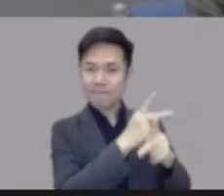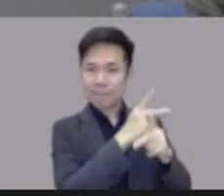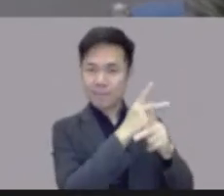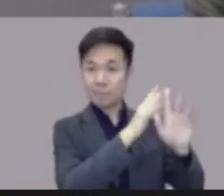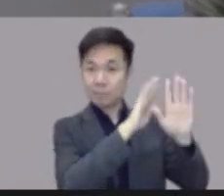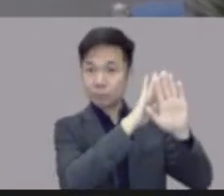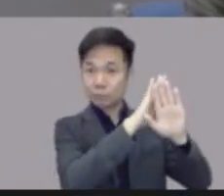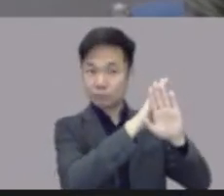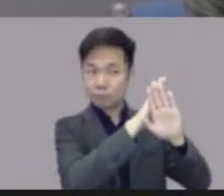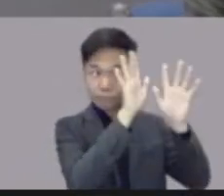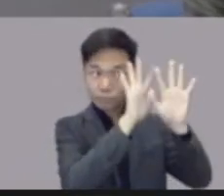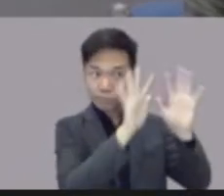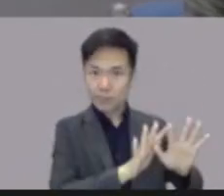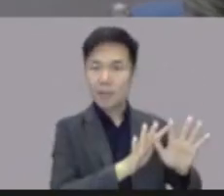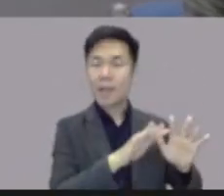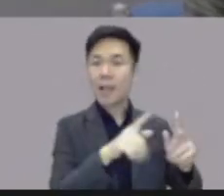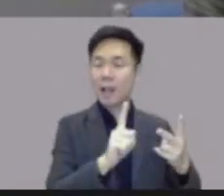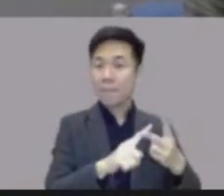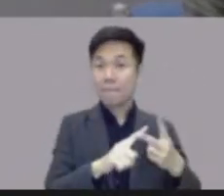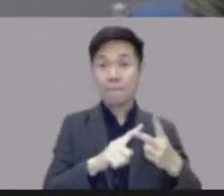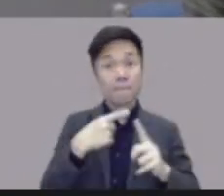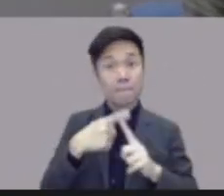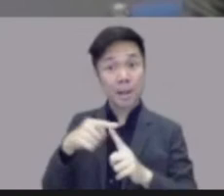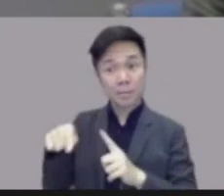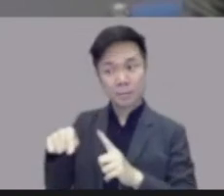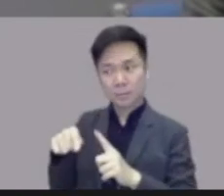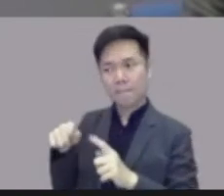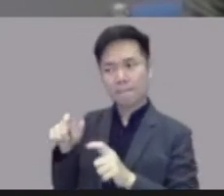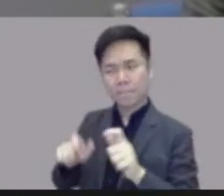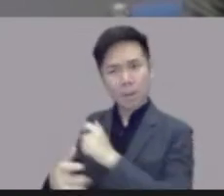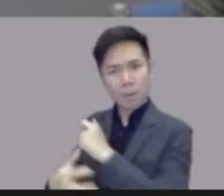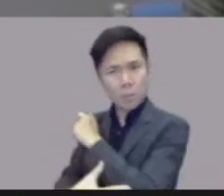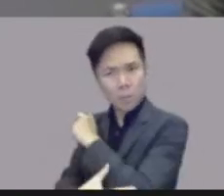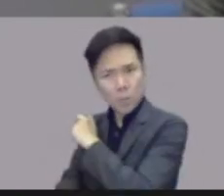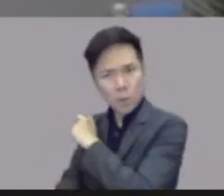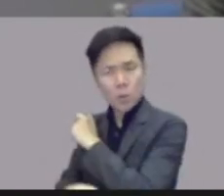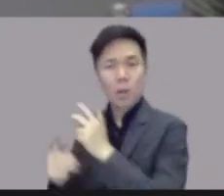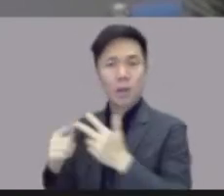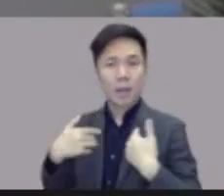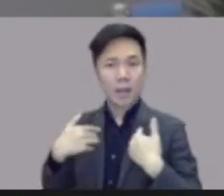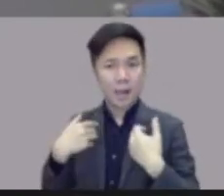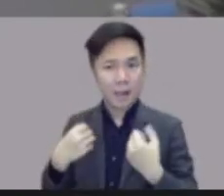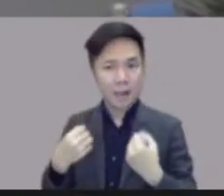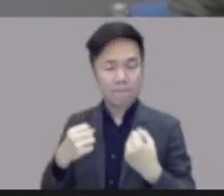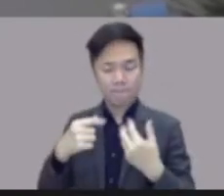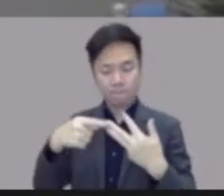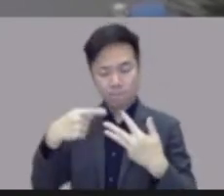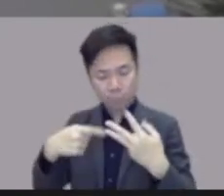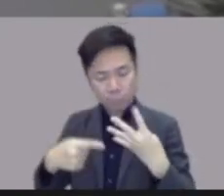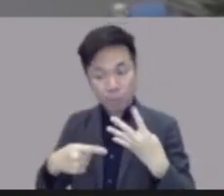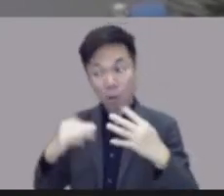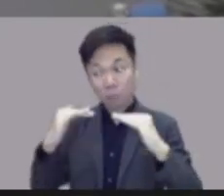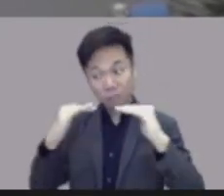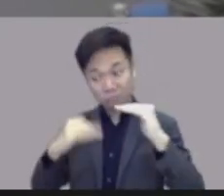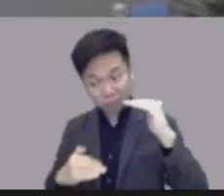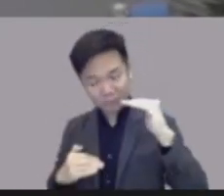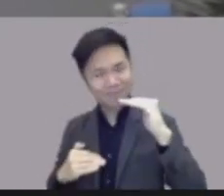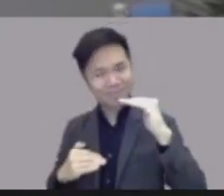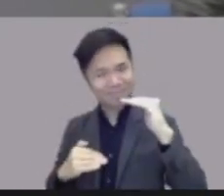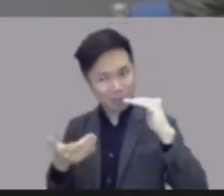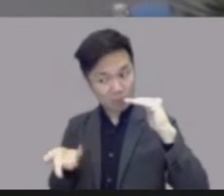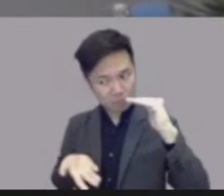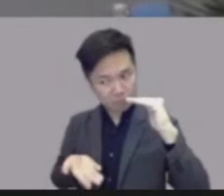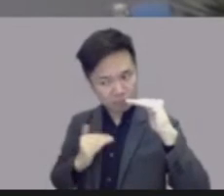such as poverty inequality risk to human health and natural systems including existing services and biodiversities